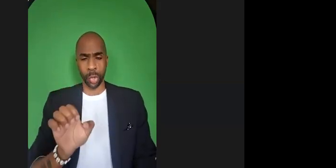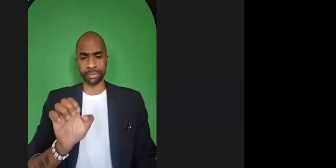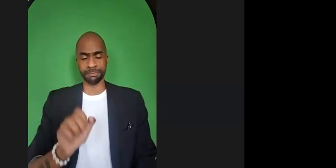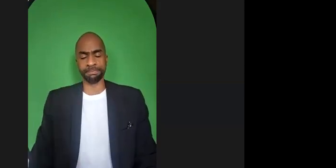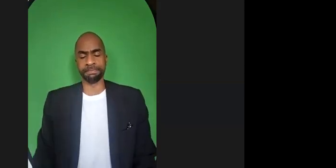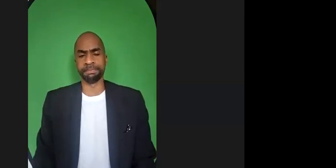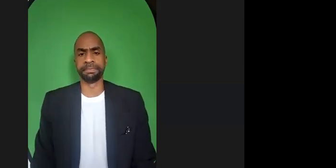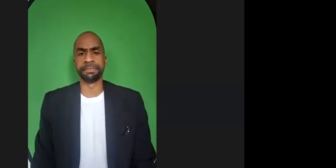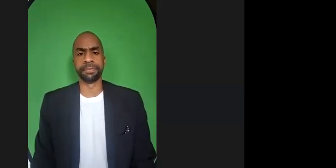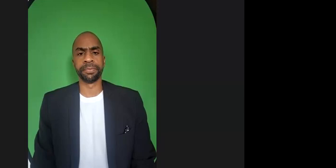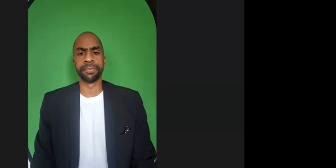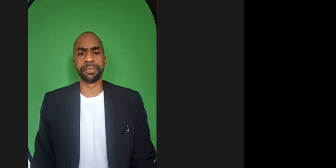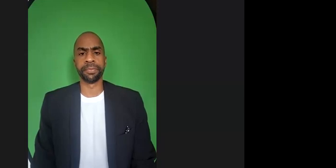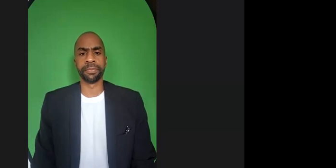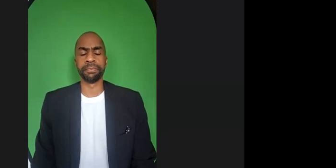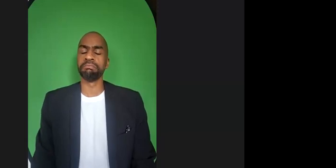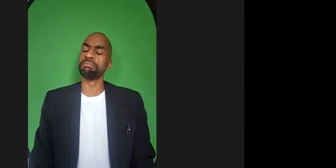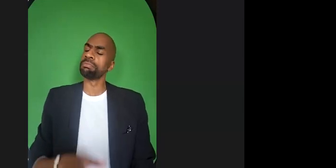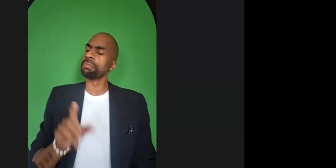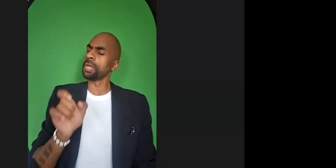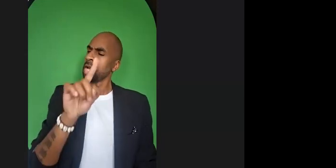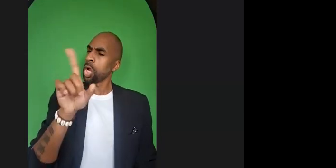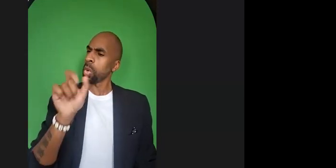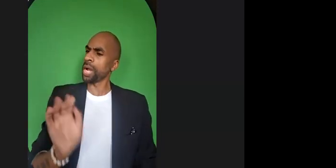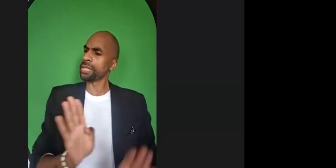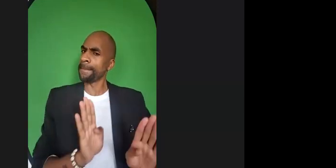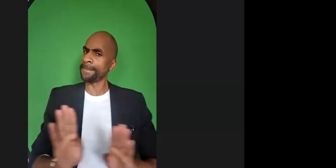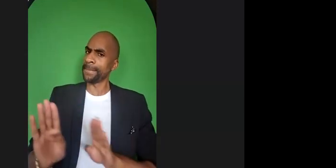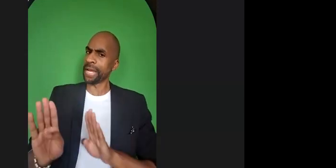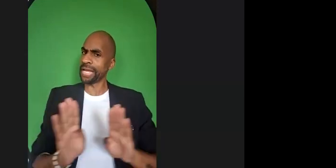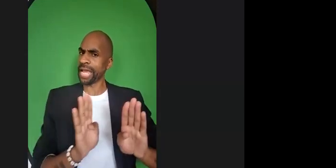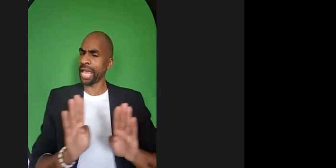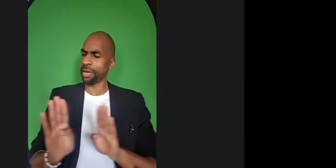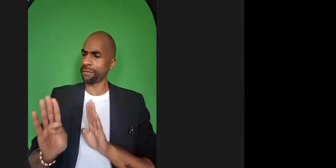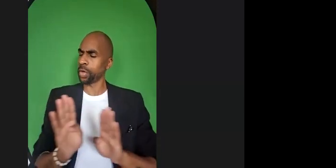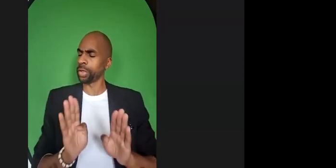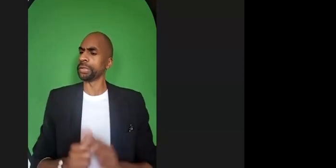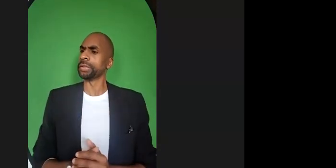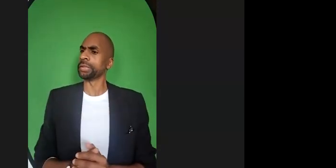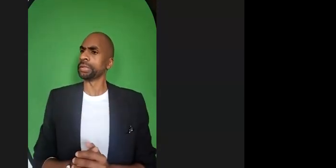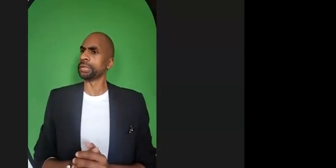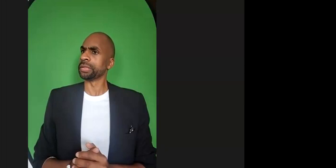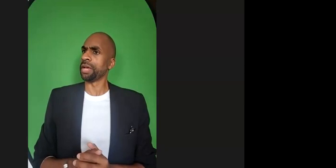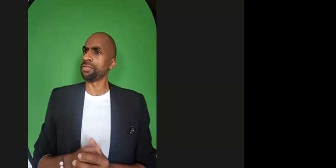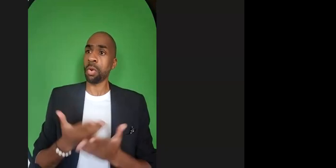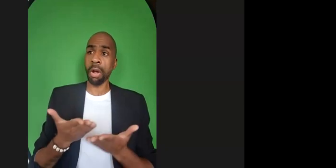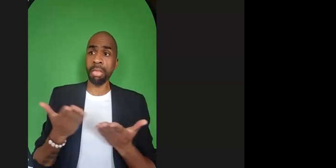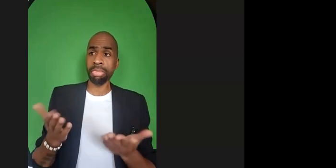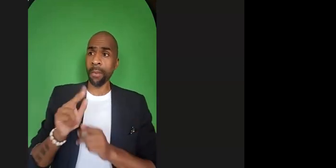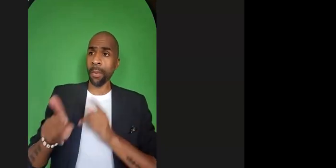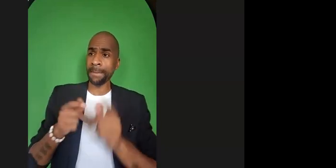In the context just to behaviors, again, not going into the complexity, but are there things that people can do that